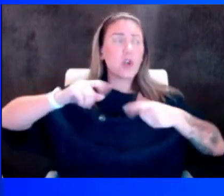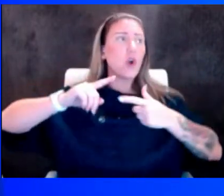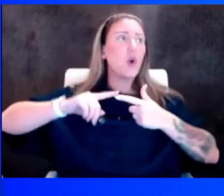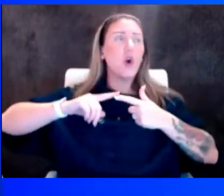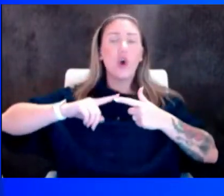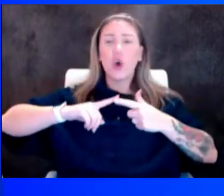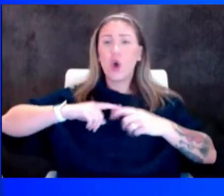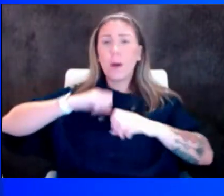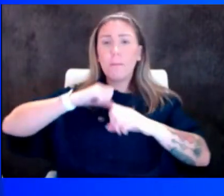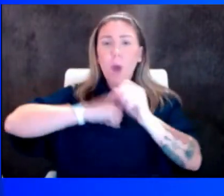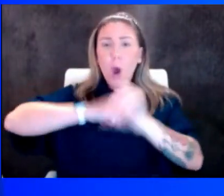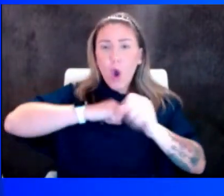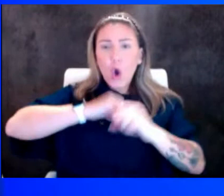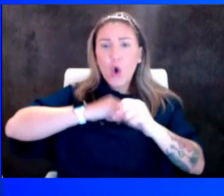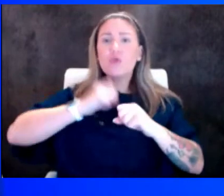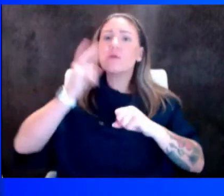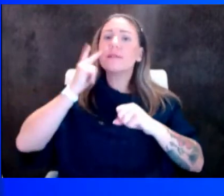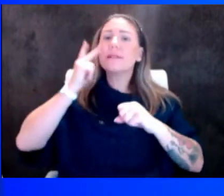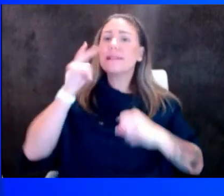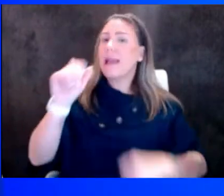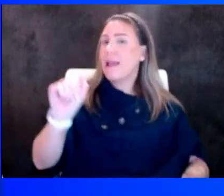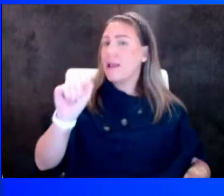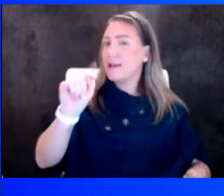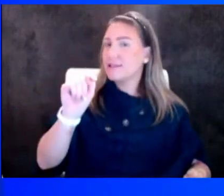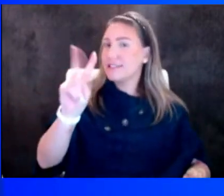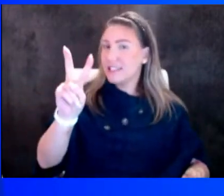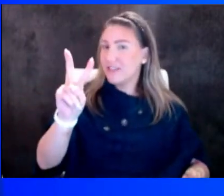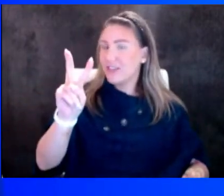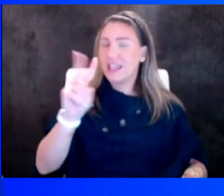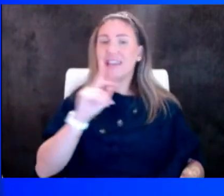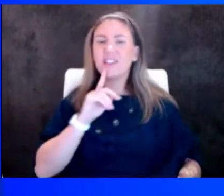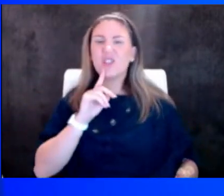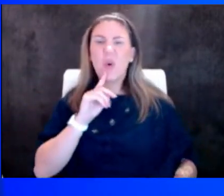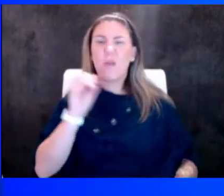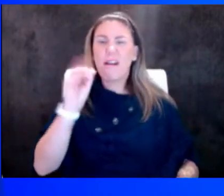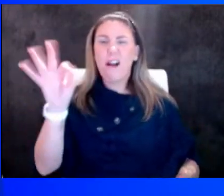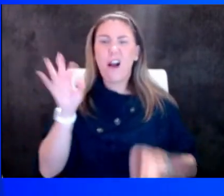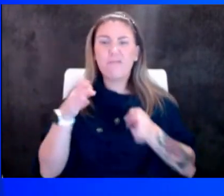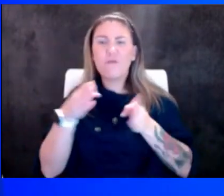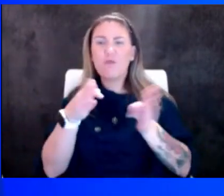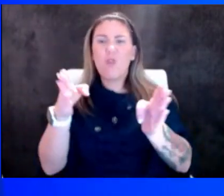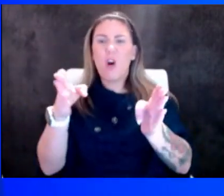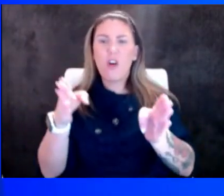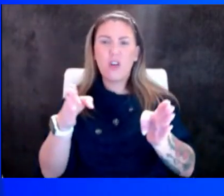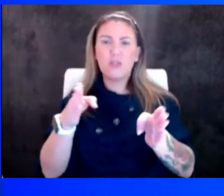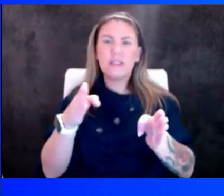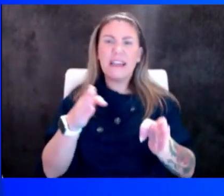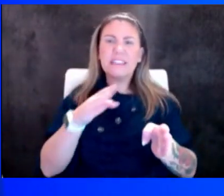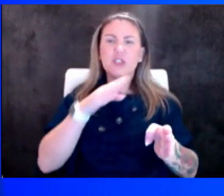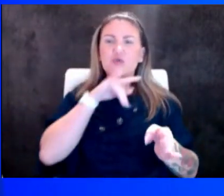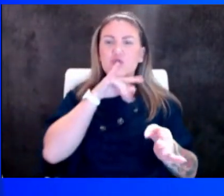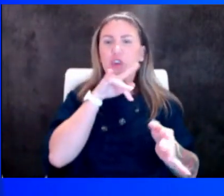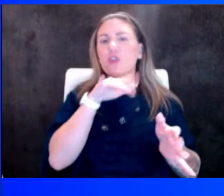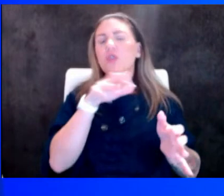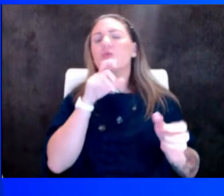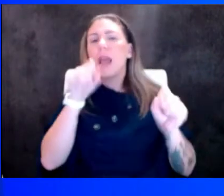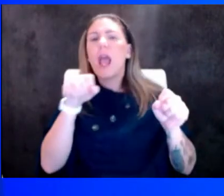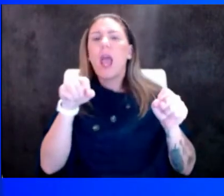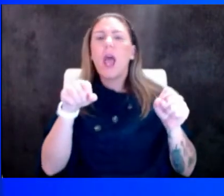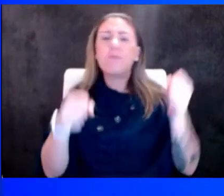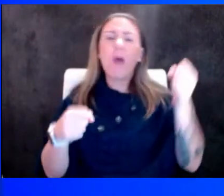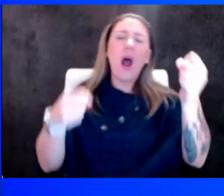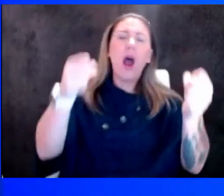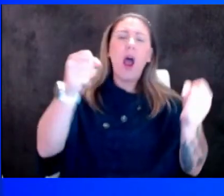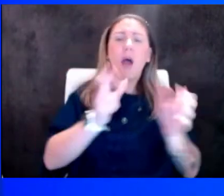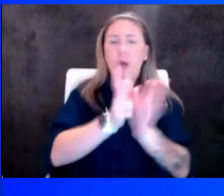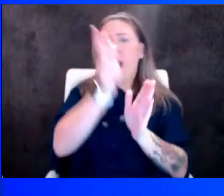like we often see ATVs, off-road vehicles, we see really bad injuries from that, and kids who die from those.